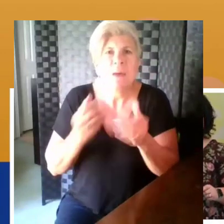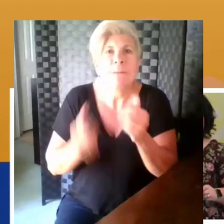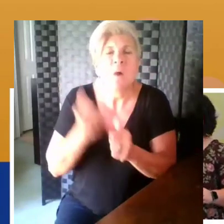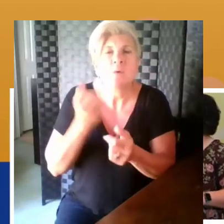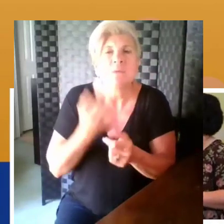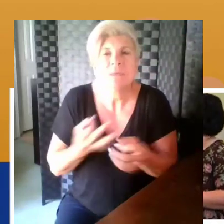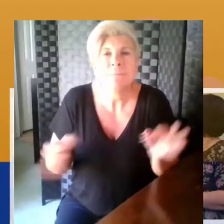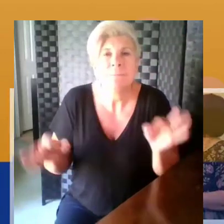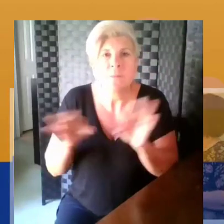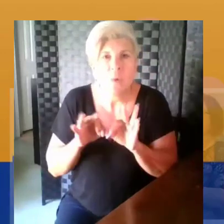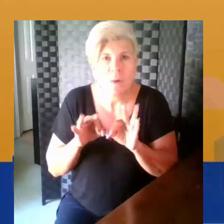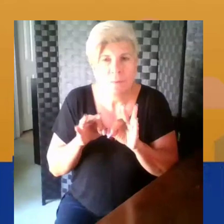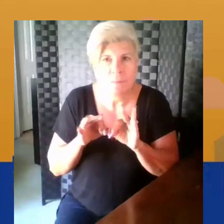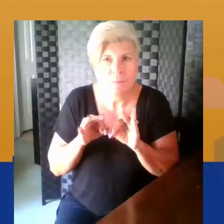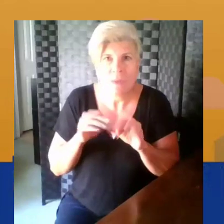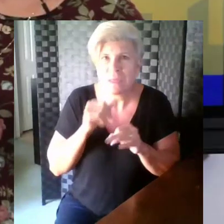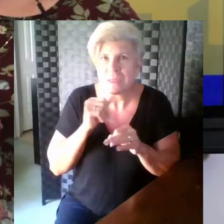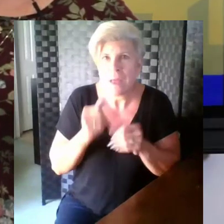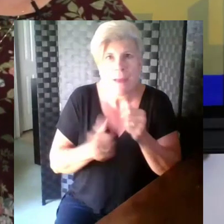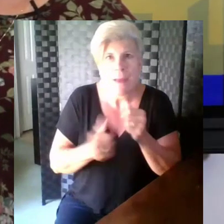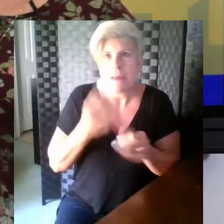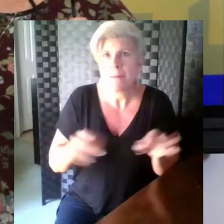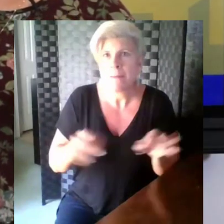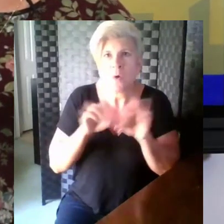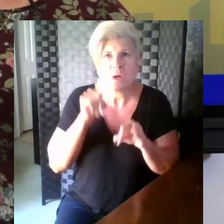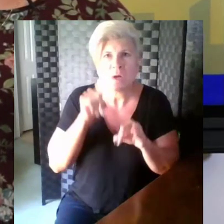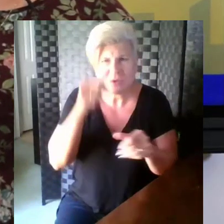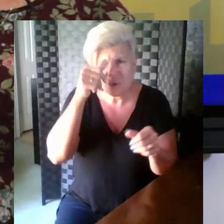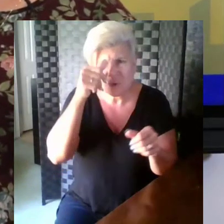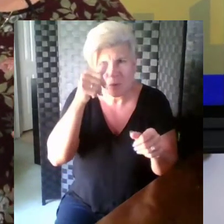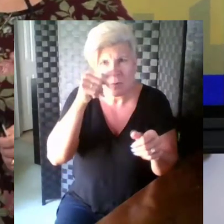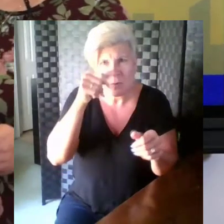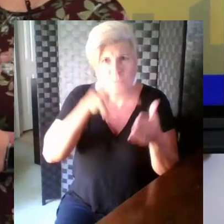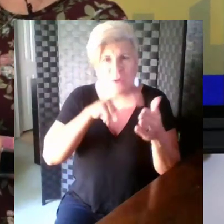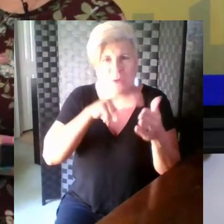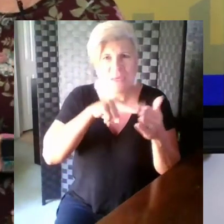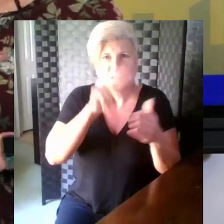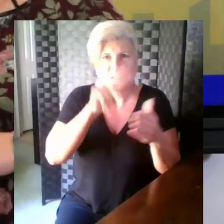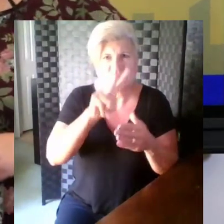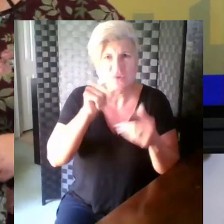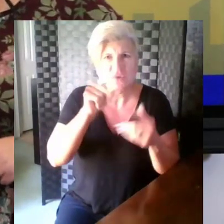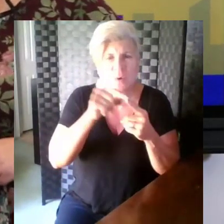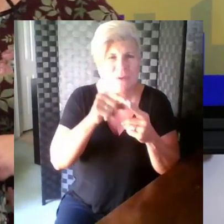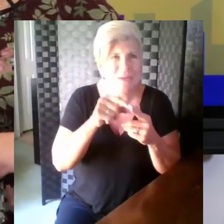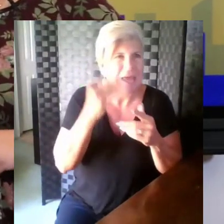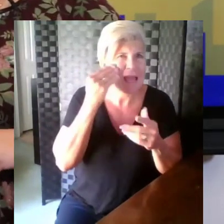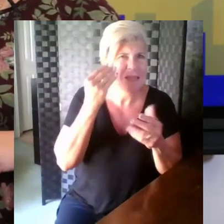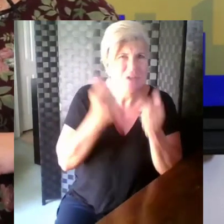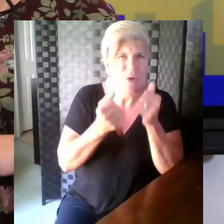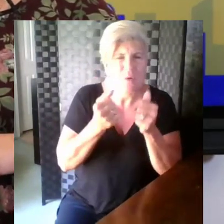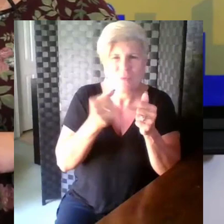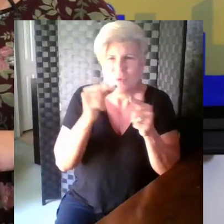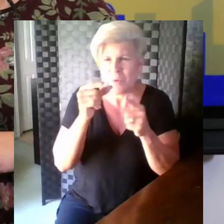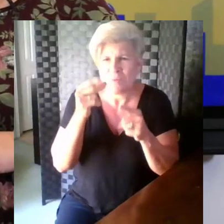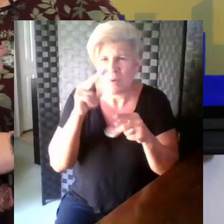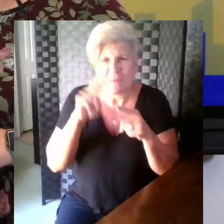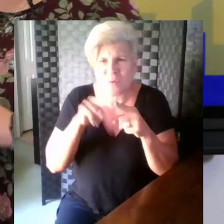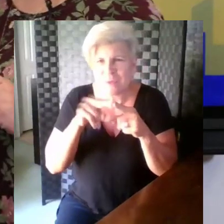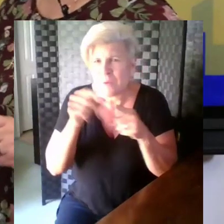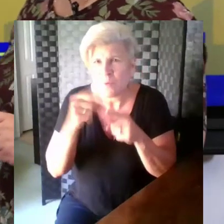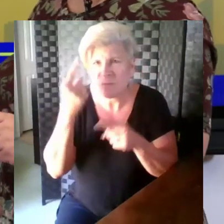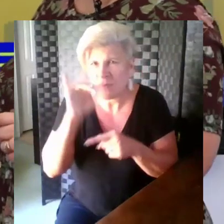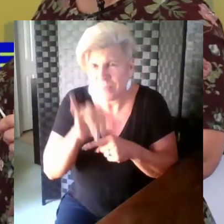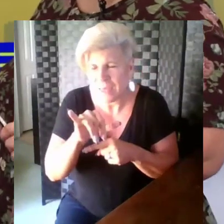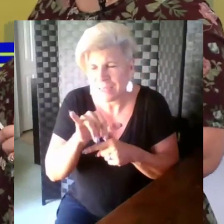most important. It is not most important that you read two words and you can identify if they're homonyms or